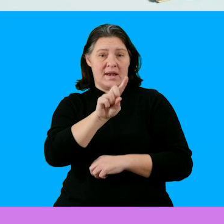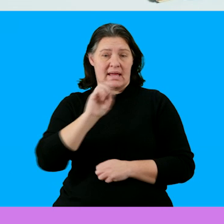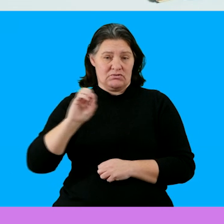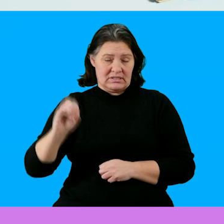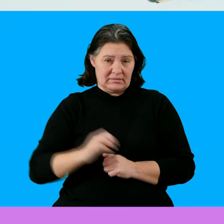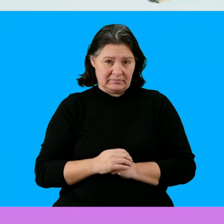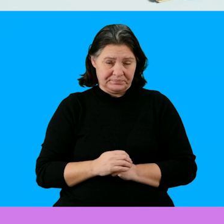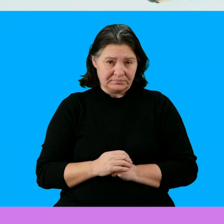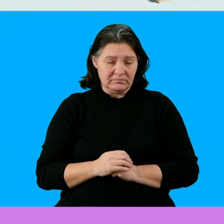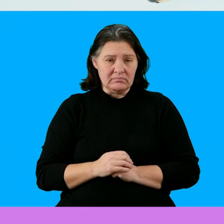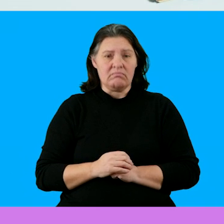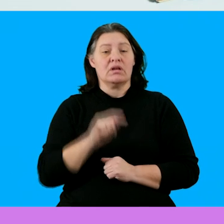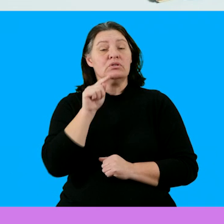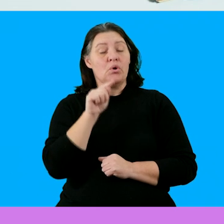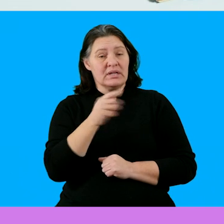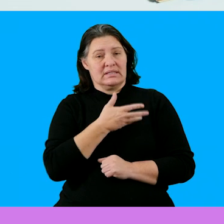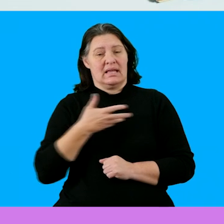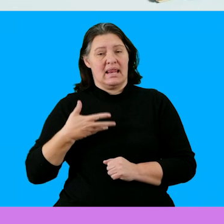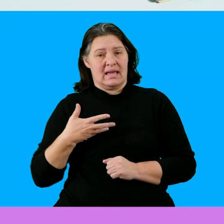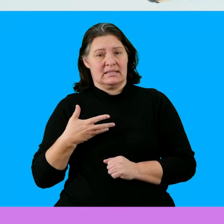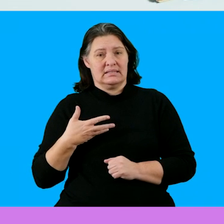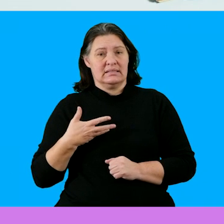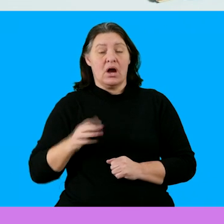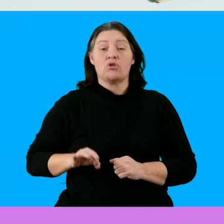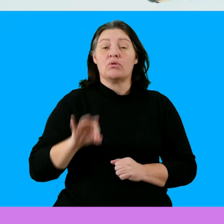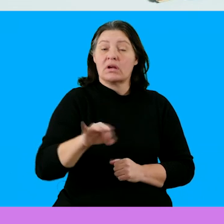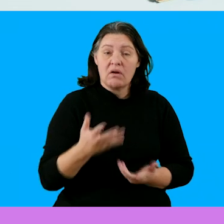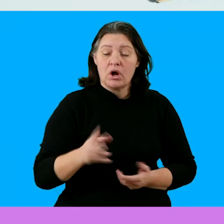So in this case, this lady will contribute